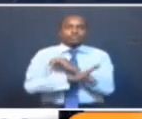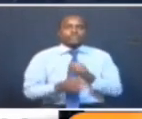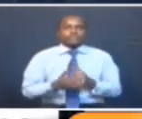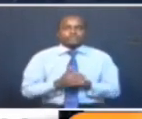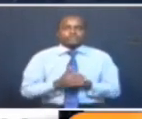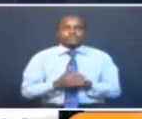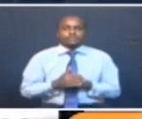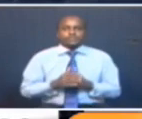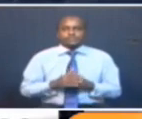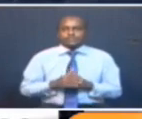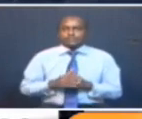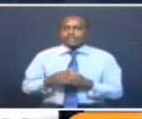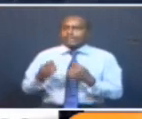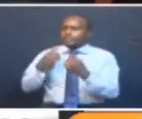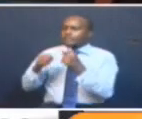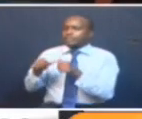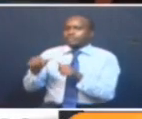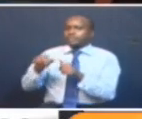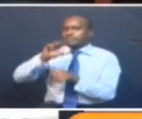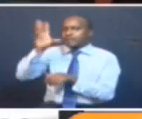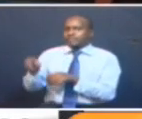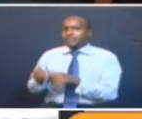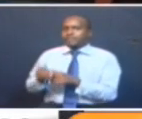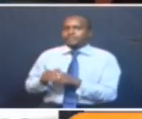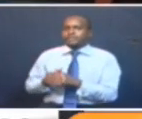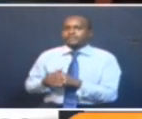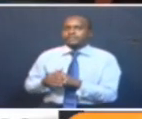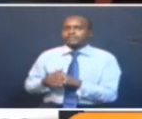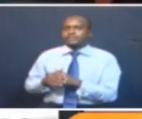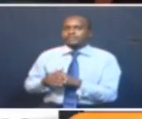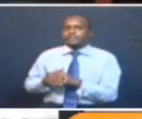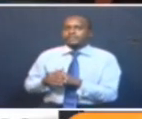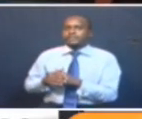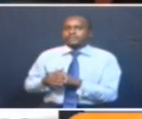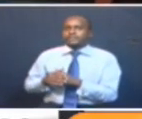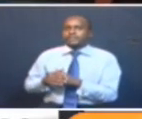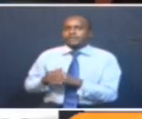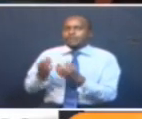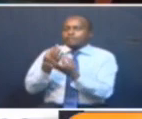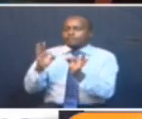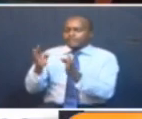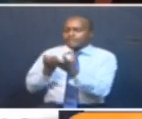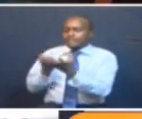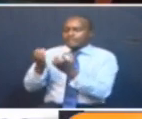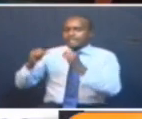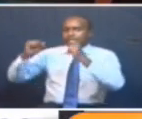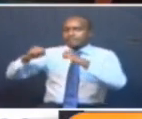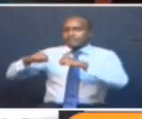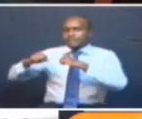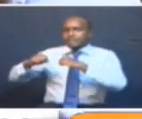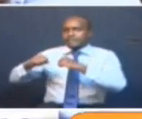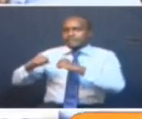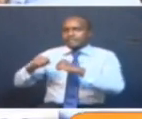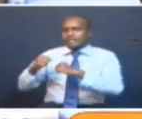continent. Speaking of the continent, and I'm glad you raised that, the Continental Free Trade Agreement, yes. CTFA, was